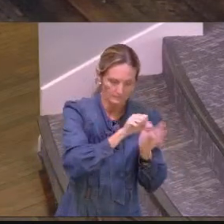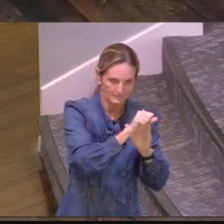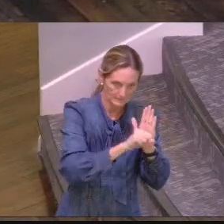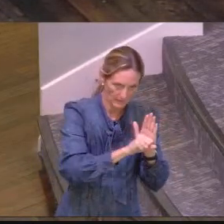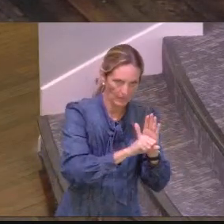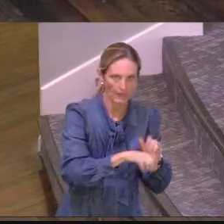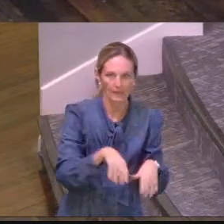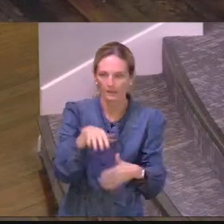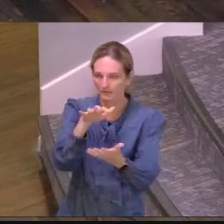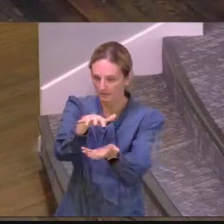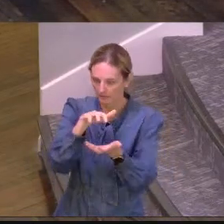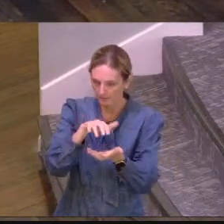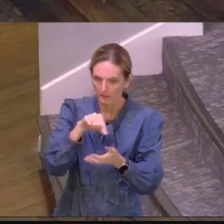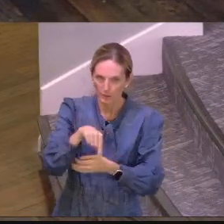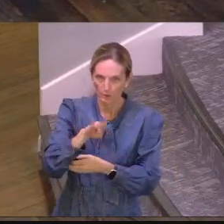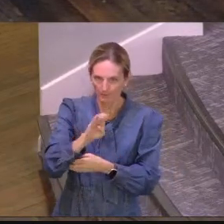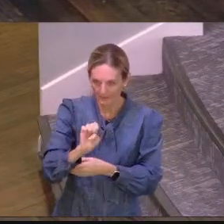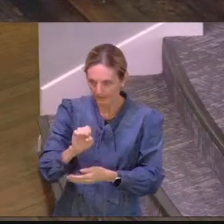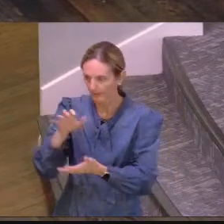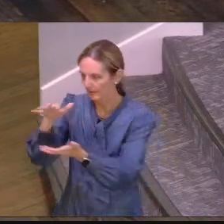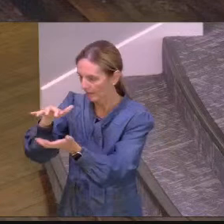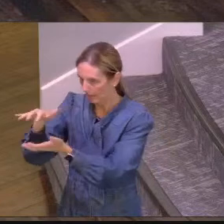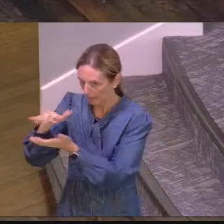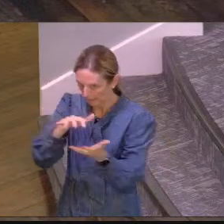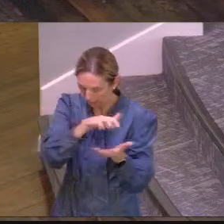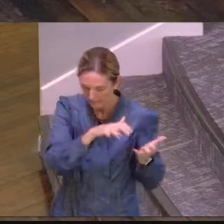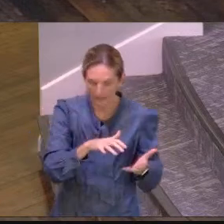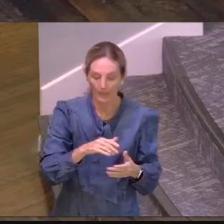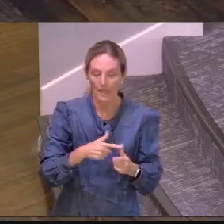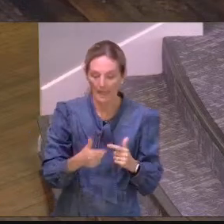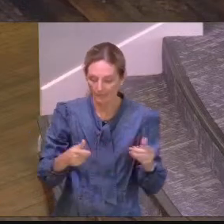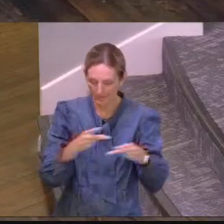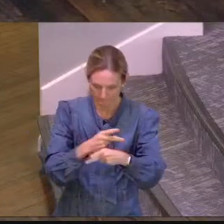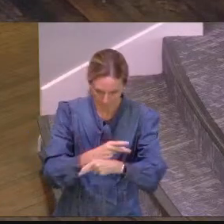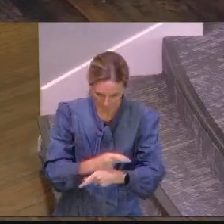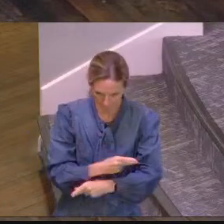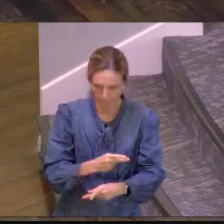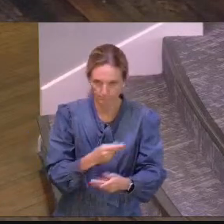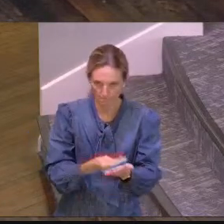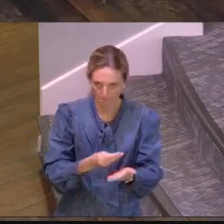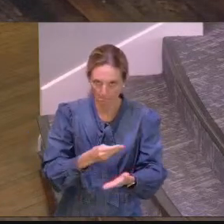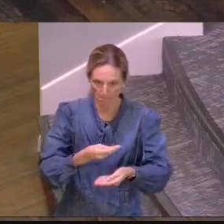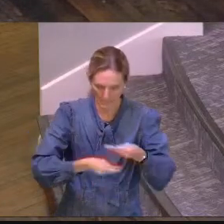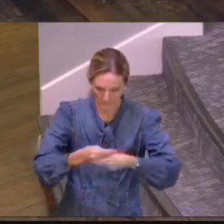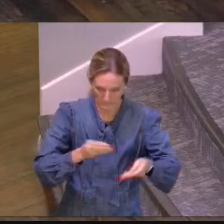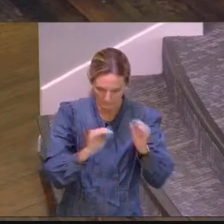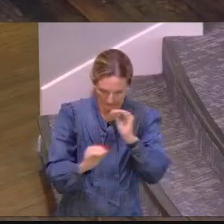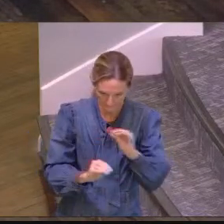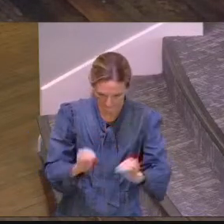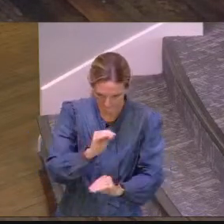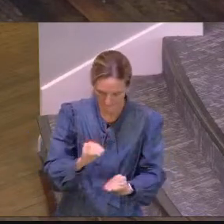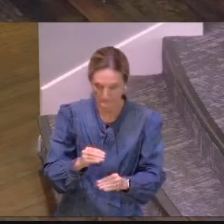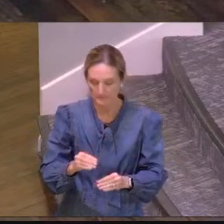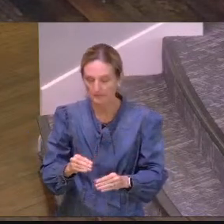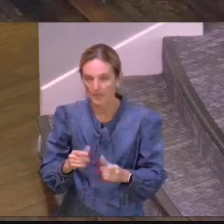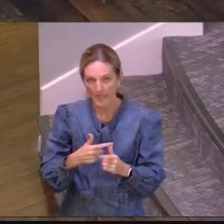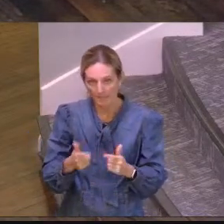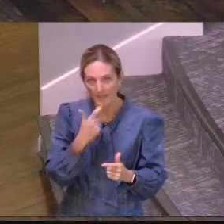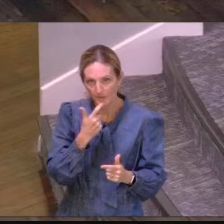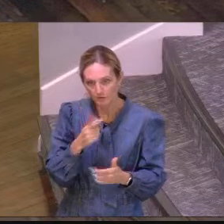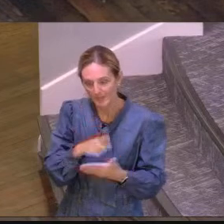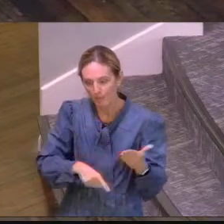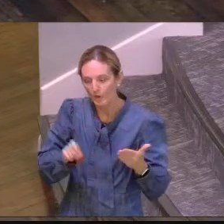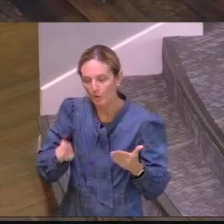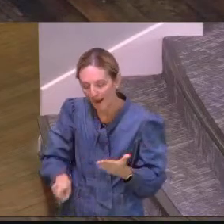from QBE, and then at the end, after you've done your budget, then you see what you've got to have on property